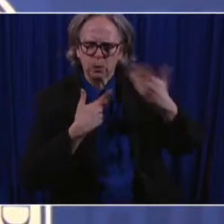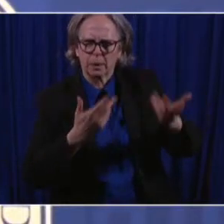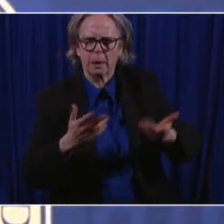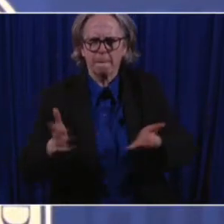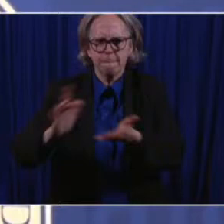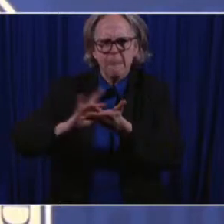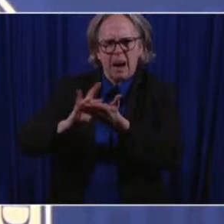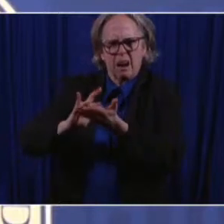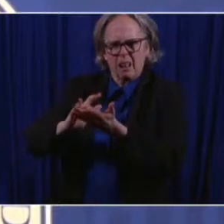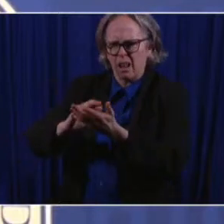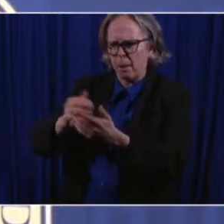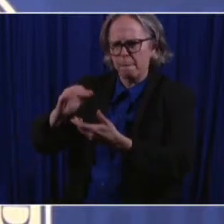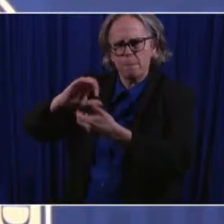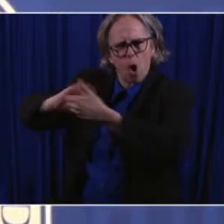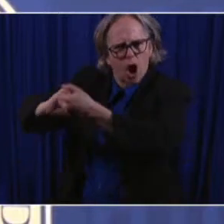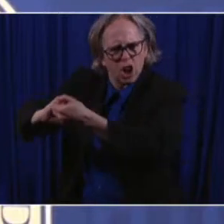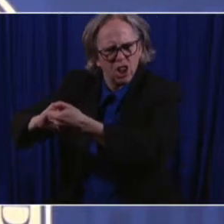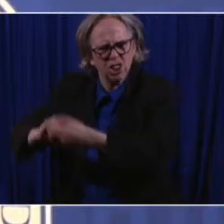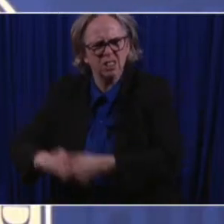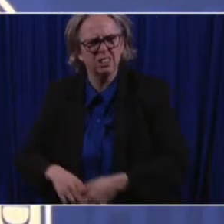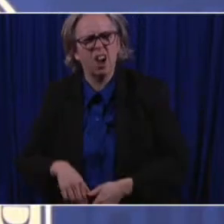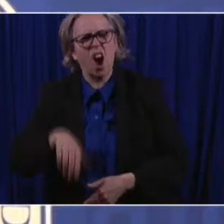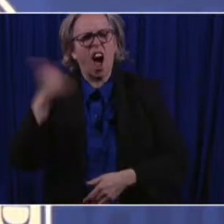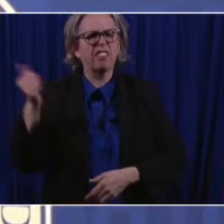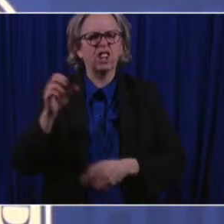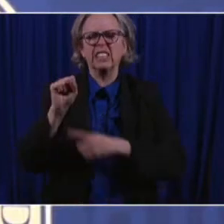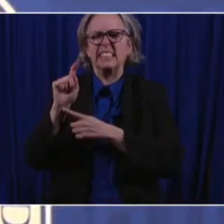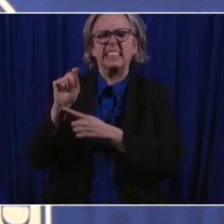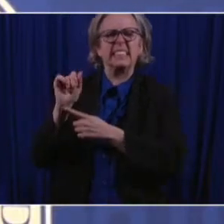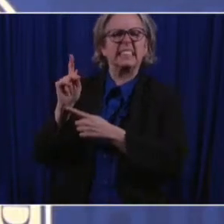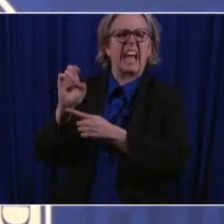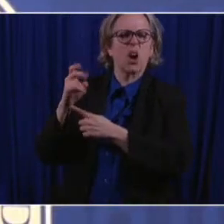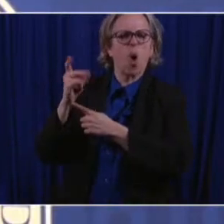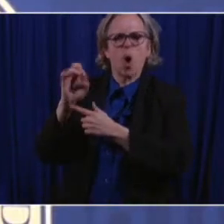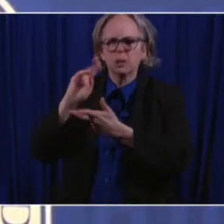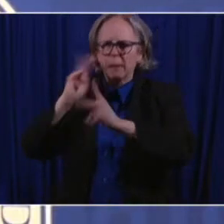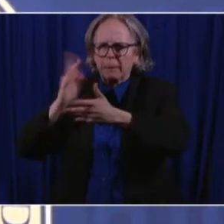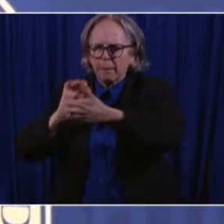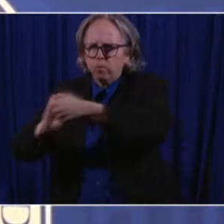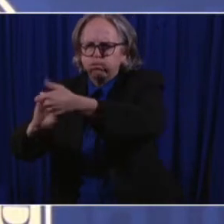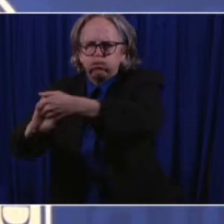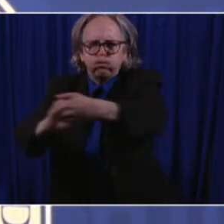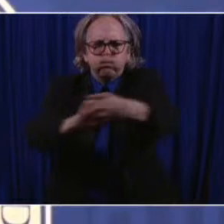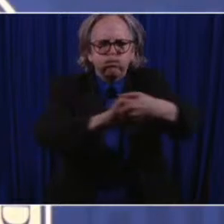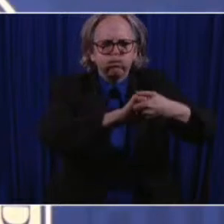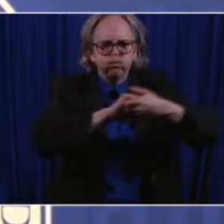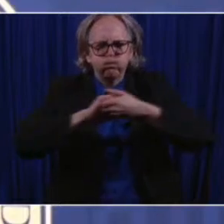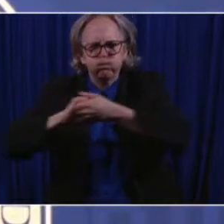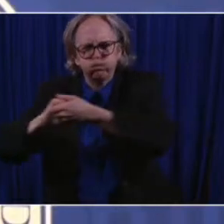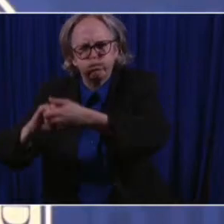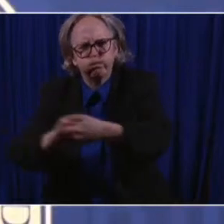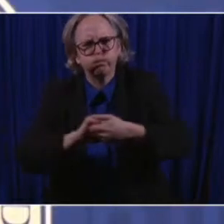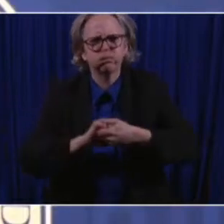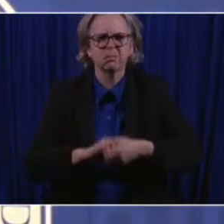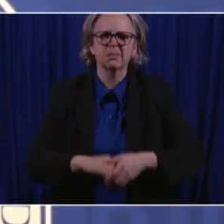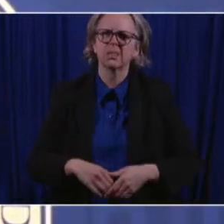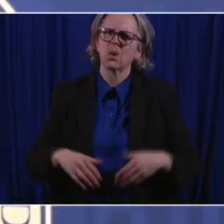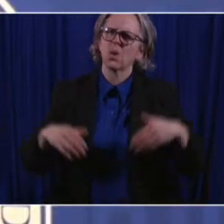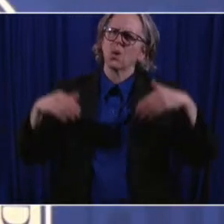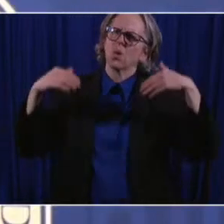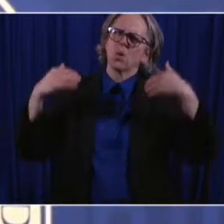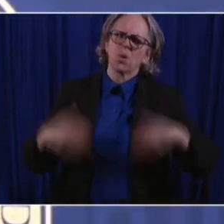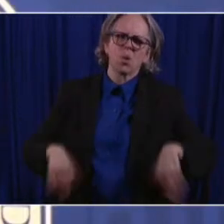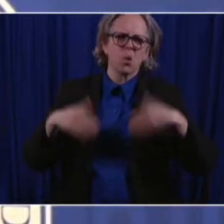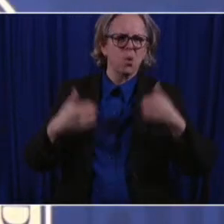and so many other stakeholders that have teamed up, especially University of Toledo here, just really quick, early on, they helped us out